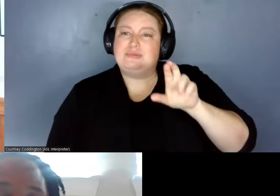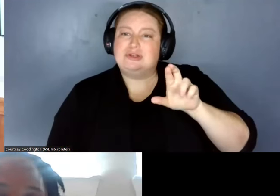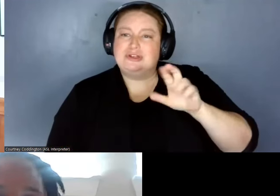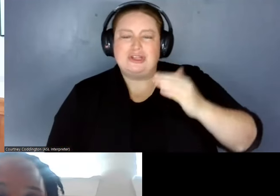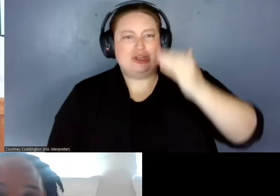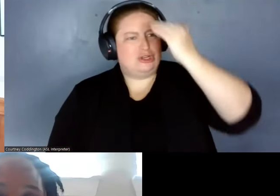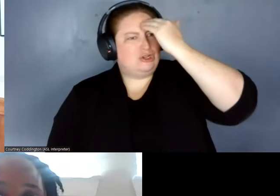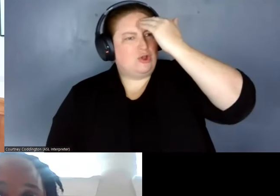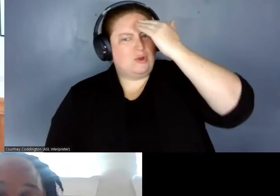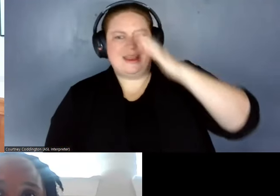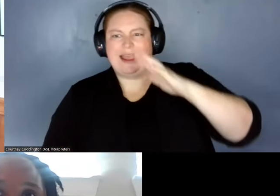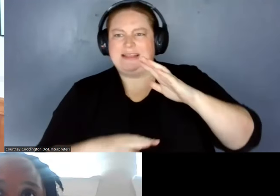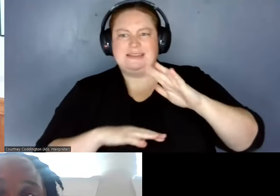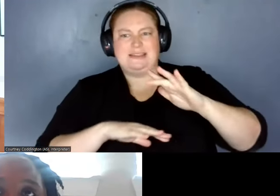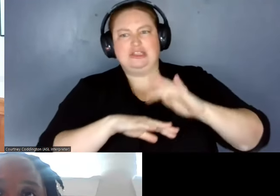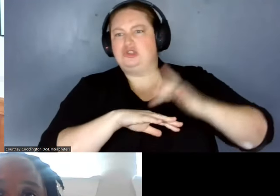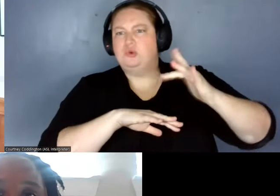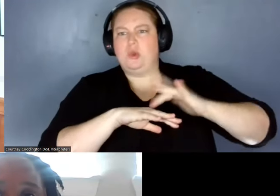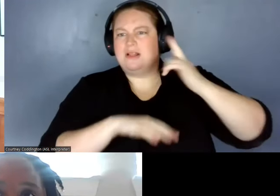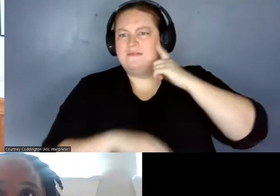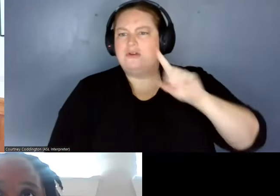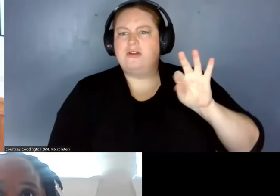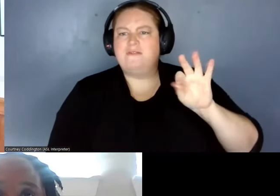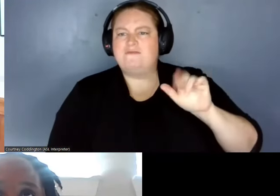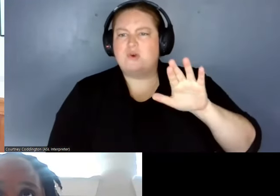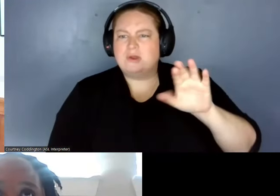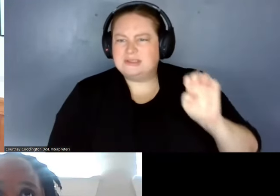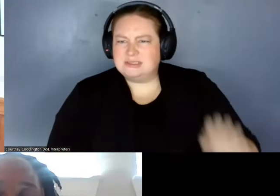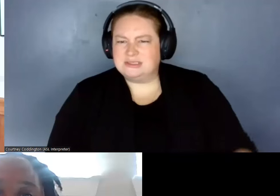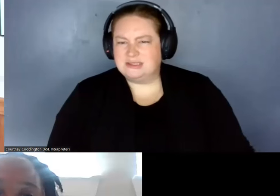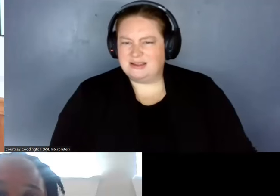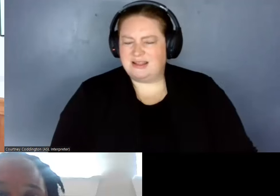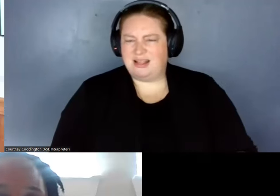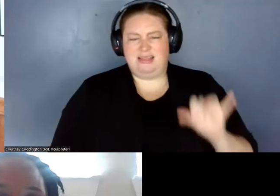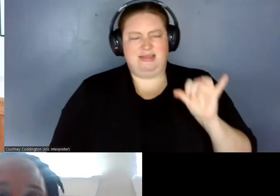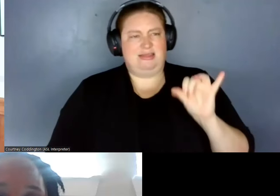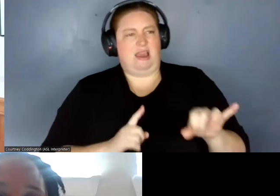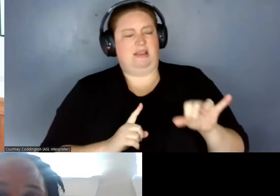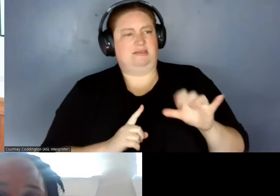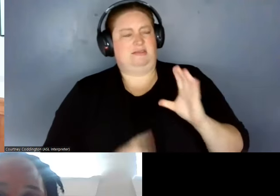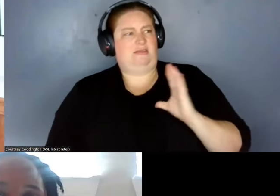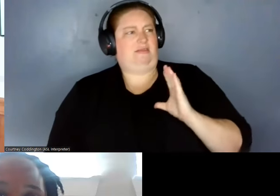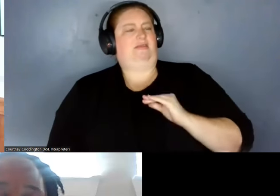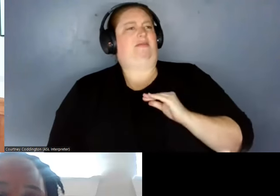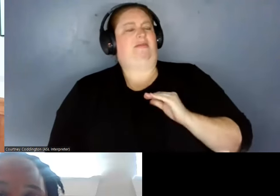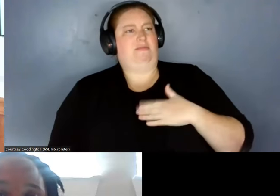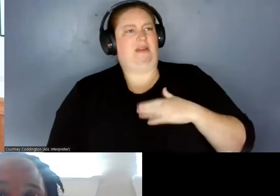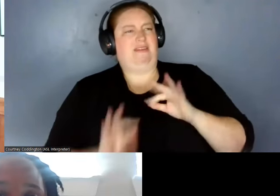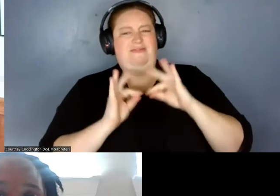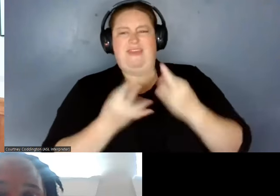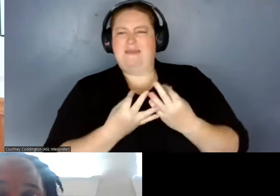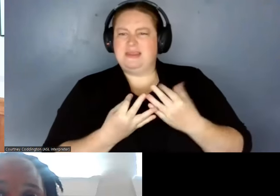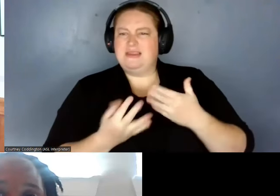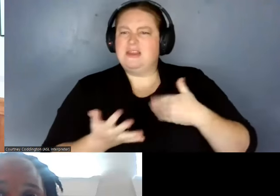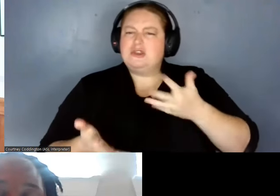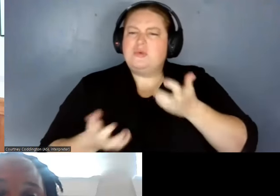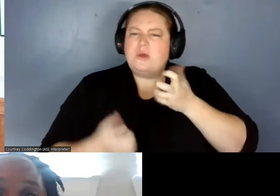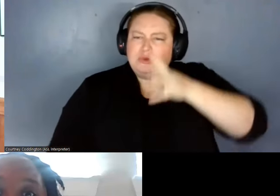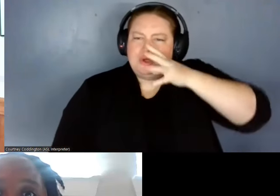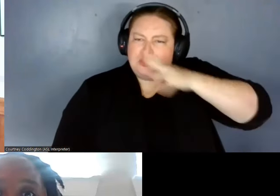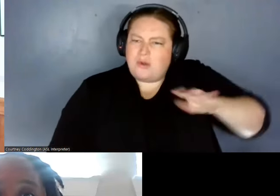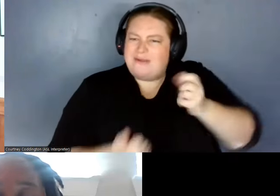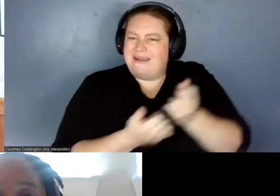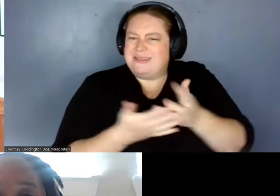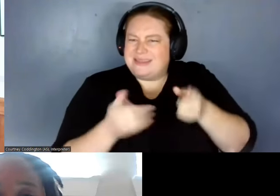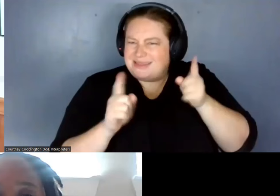in the face to me and my family, because that tells us that you just want to sweep under the rug what happened to my dad, and you don't